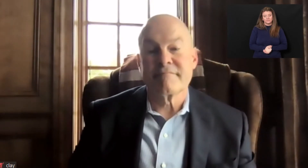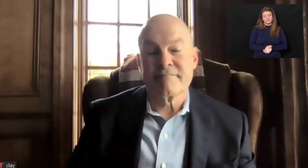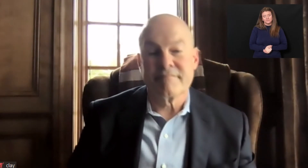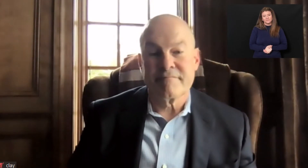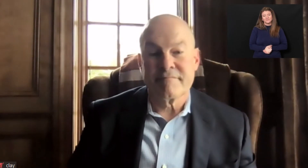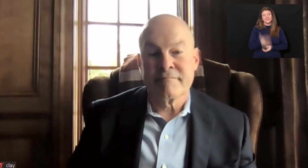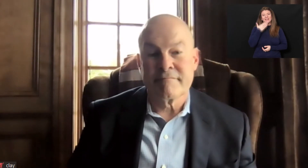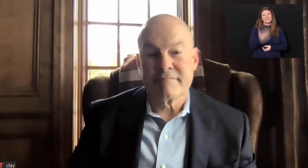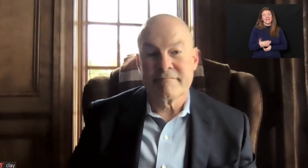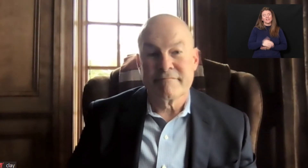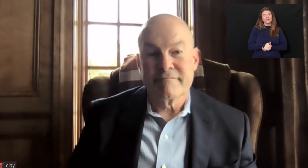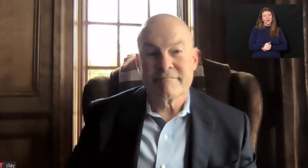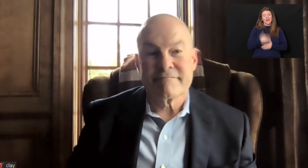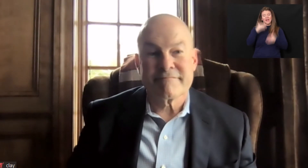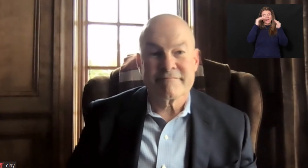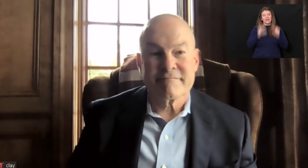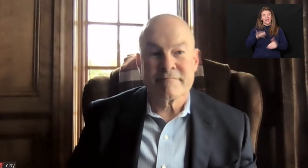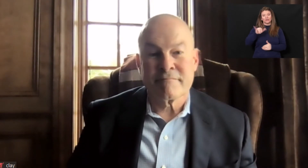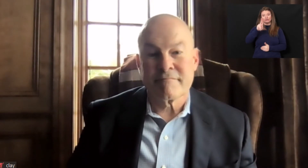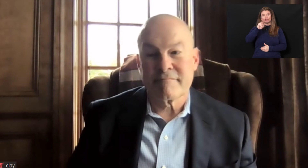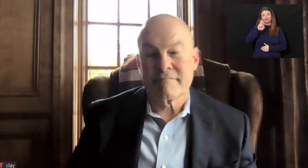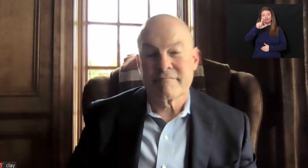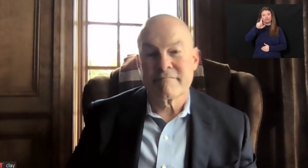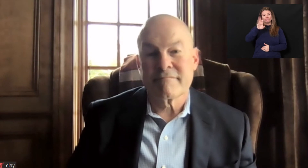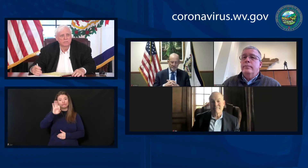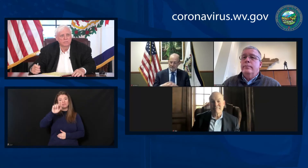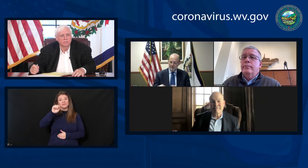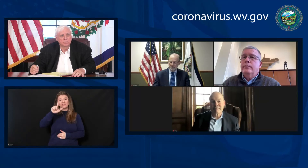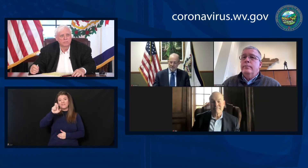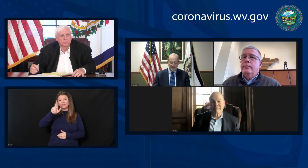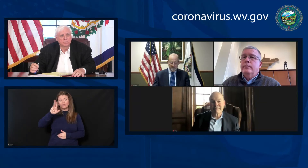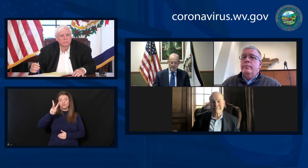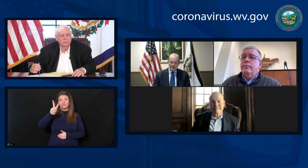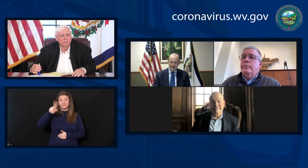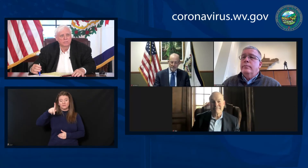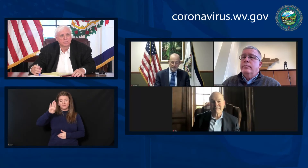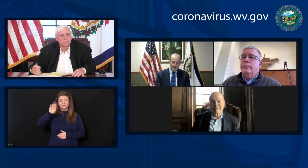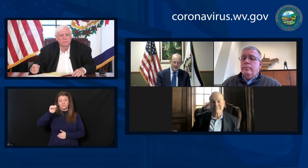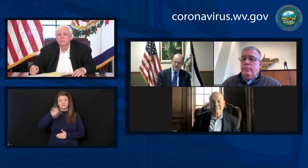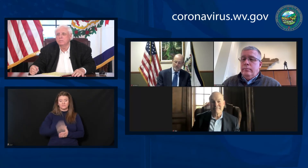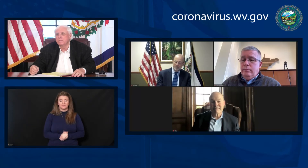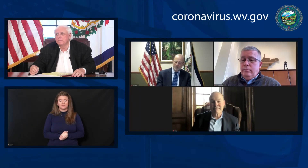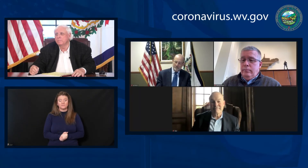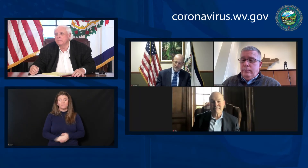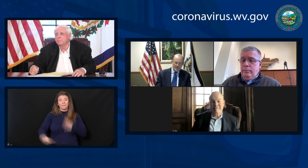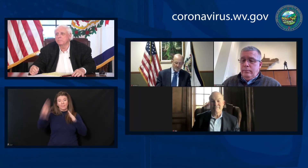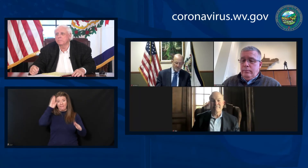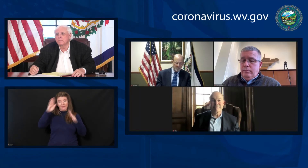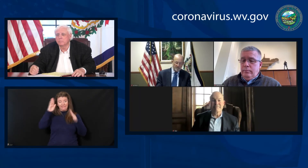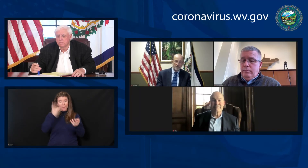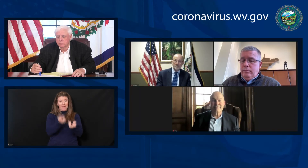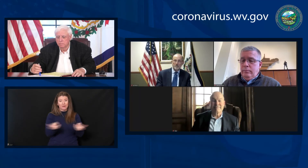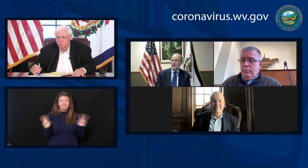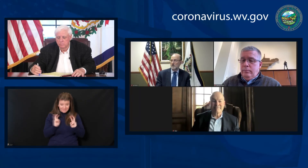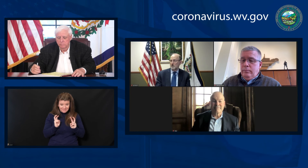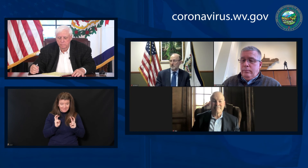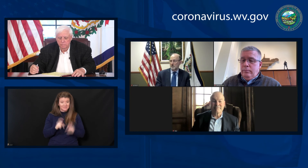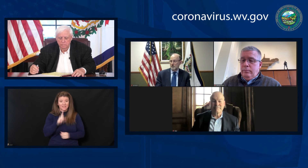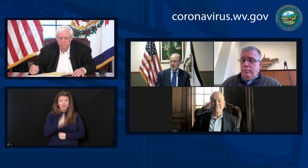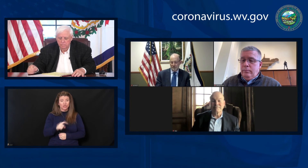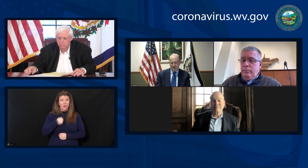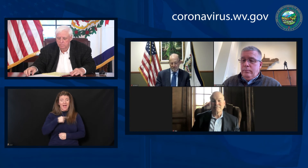All right, thank you, Brendan. Next, we'll go to June Leffler with West Virginia Public Broadcasting. Hello, panel. So